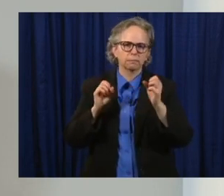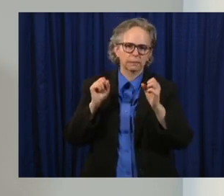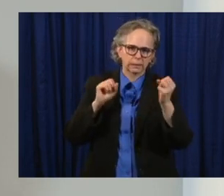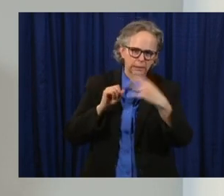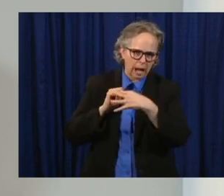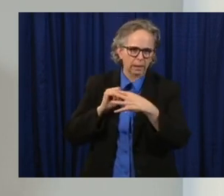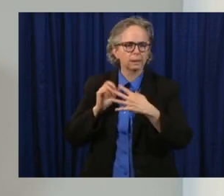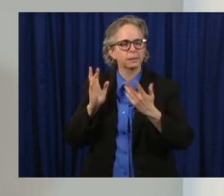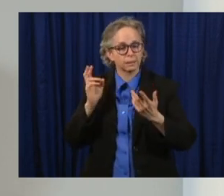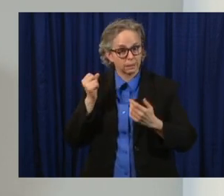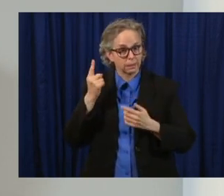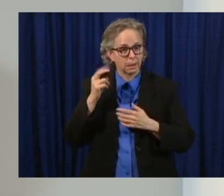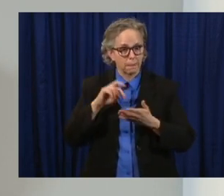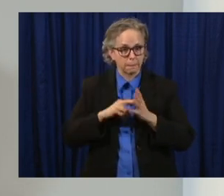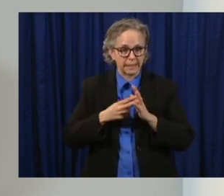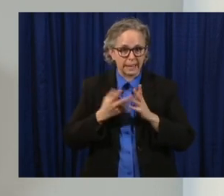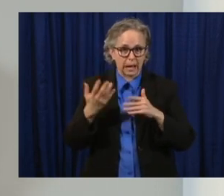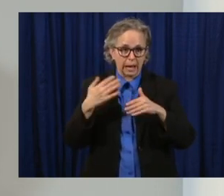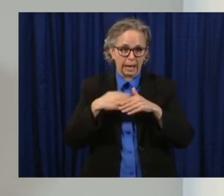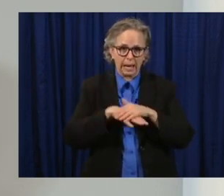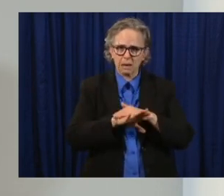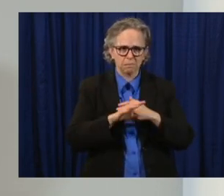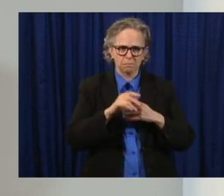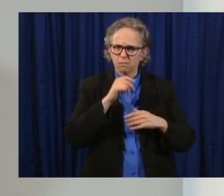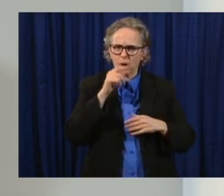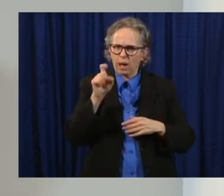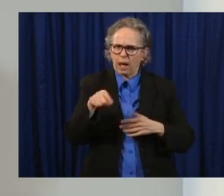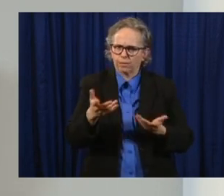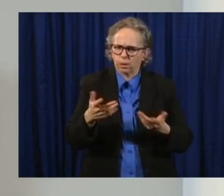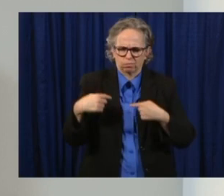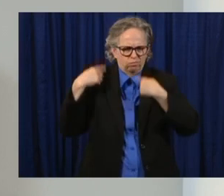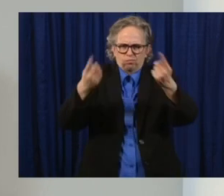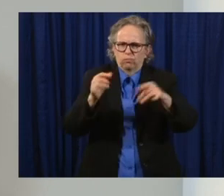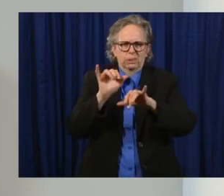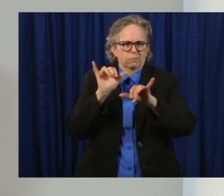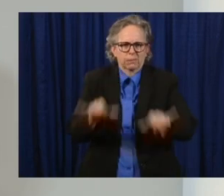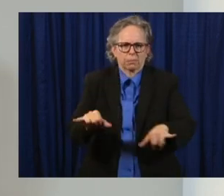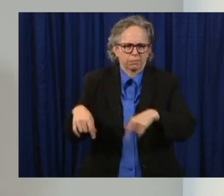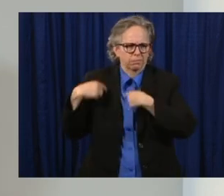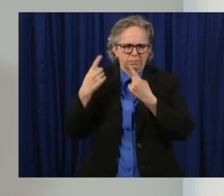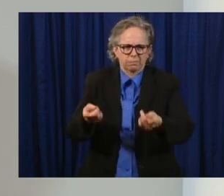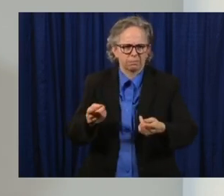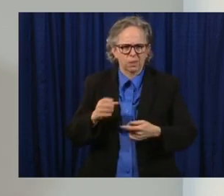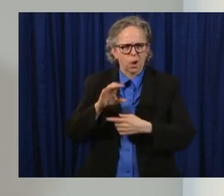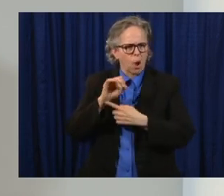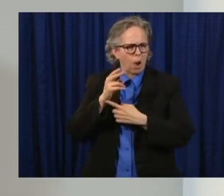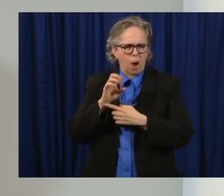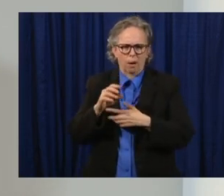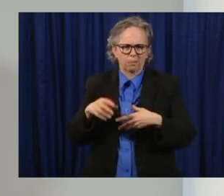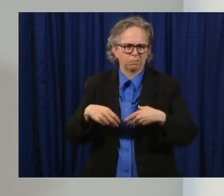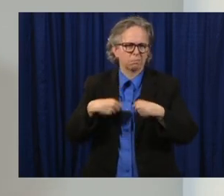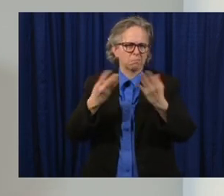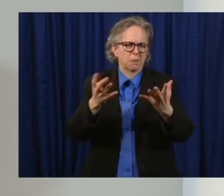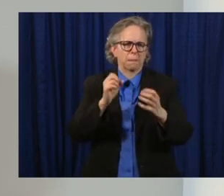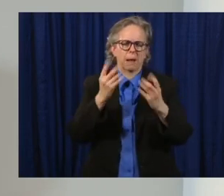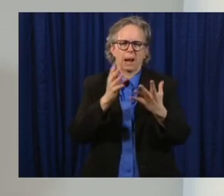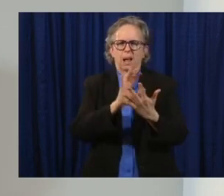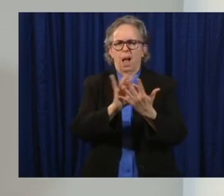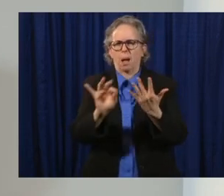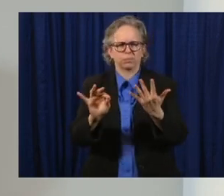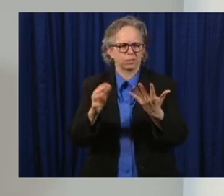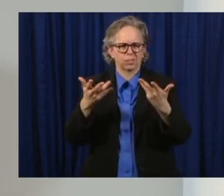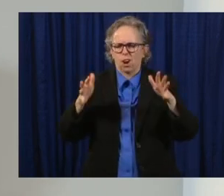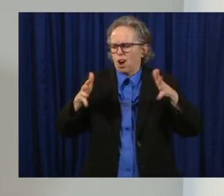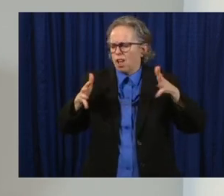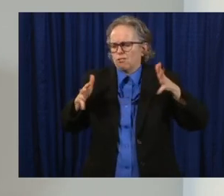And so we have a lot of these. Ohio has a really all of the above system, and I believe that we'll know more, and the legislature will work with the